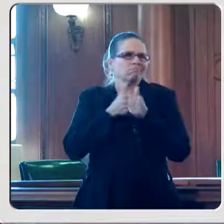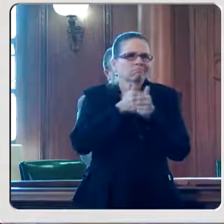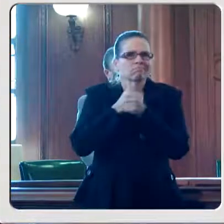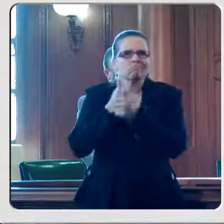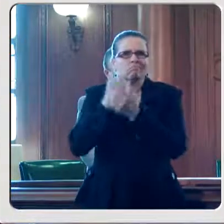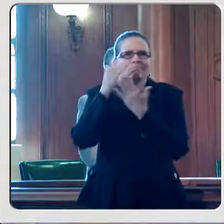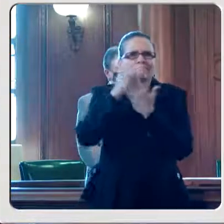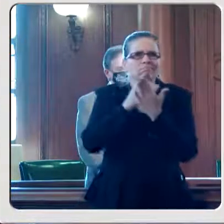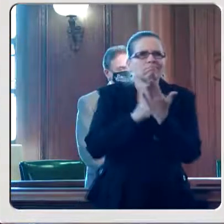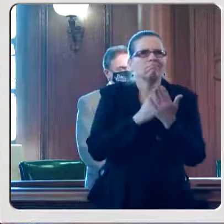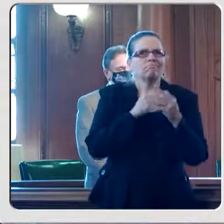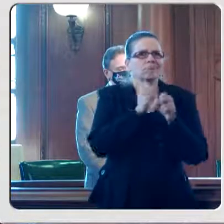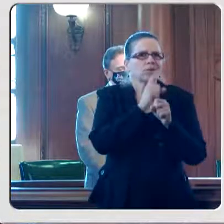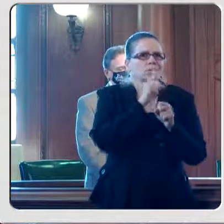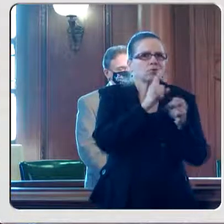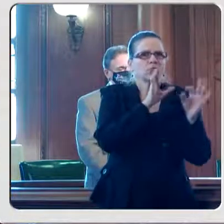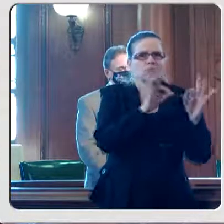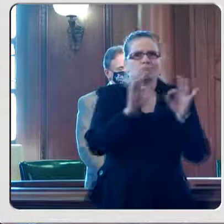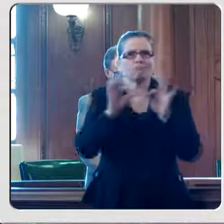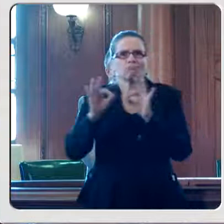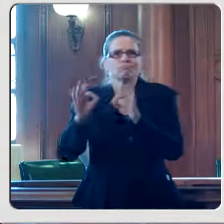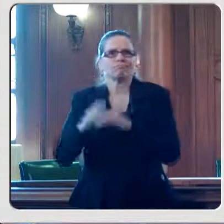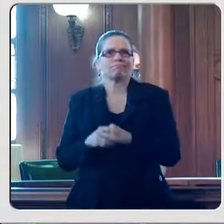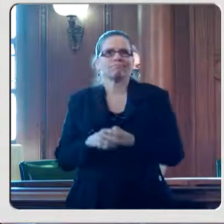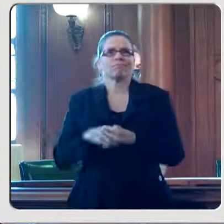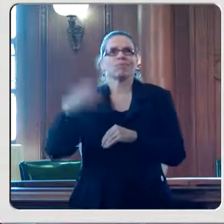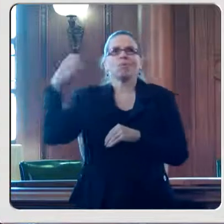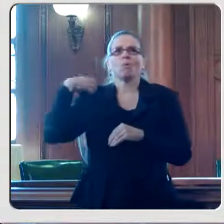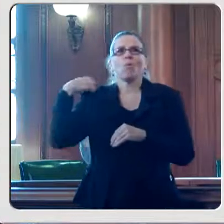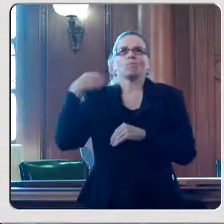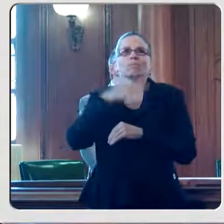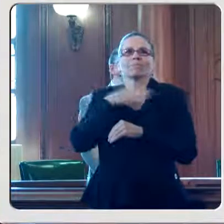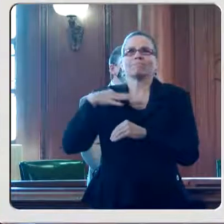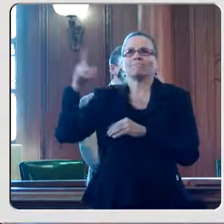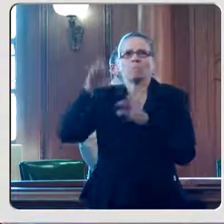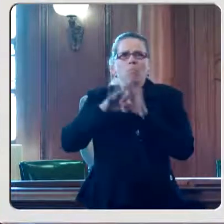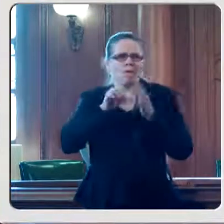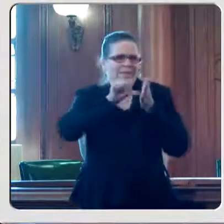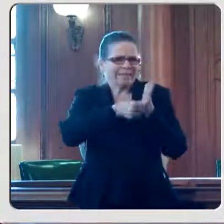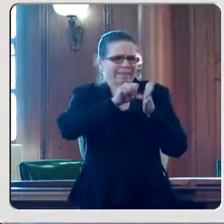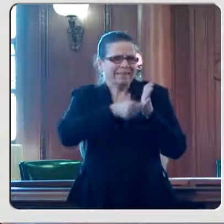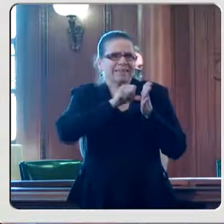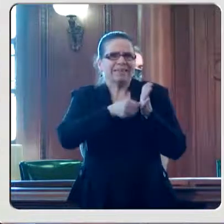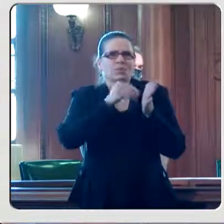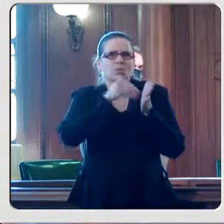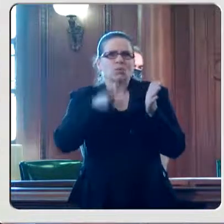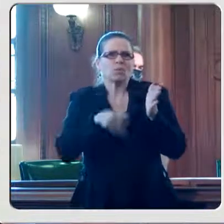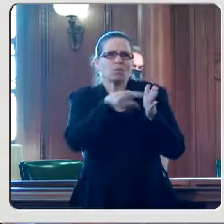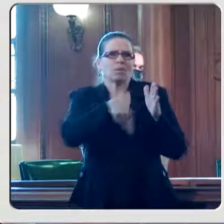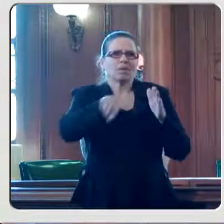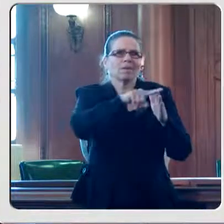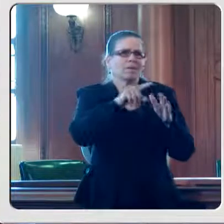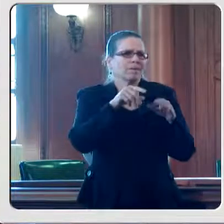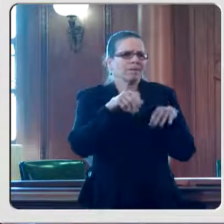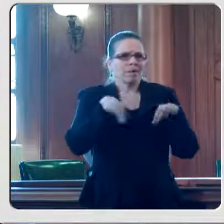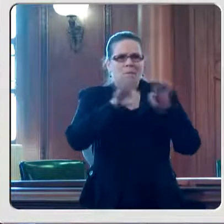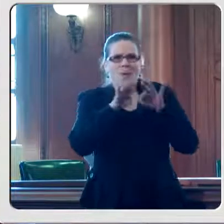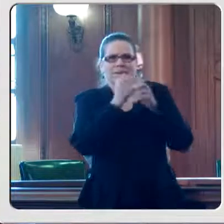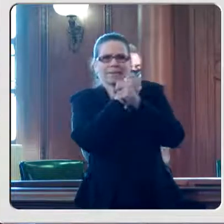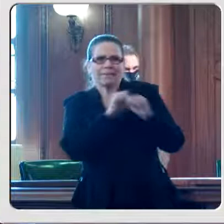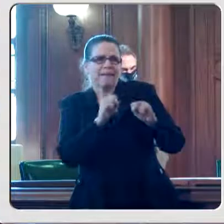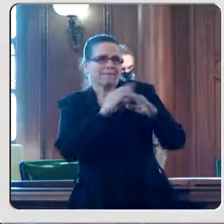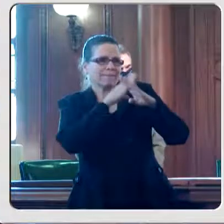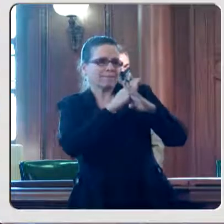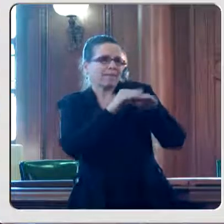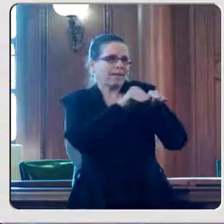obviously are listening to their coaches, and they're not going to gatherings so they can stay eligible and play, knowing that tests